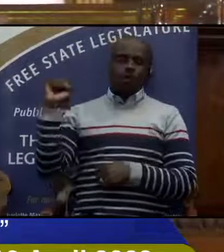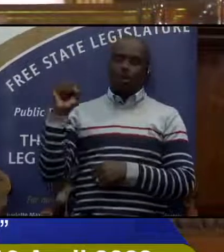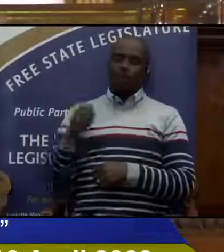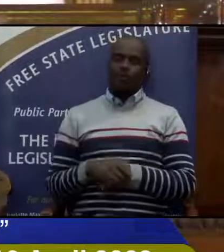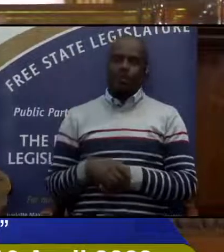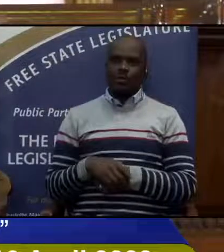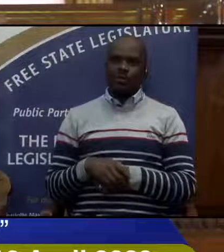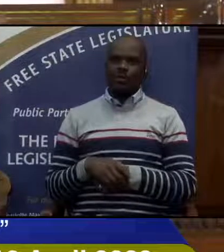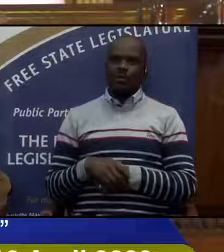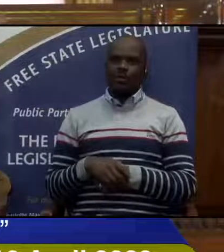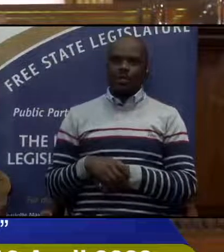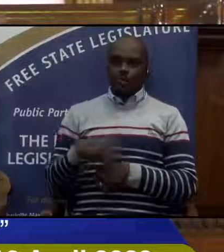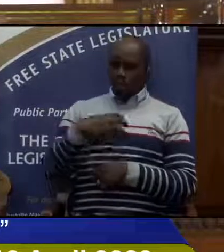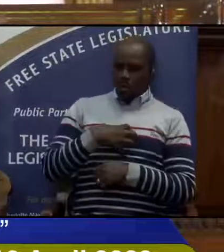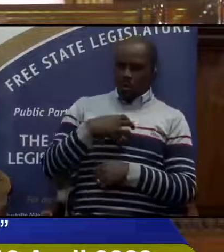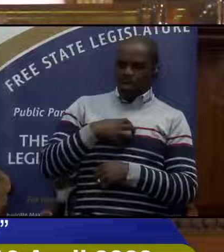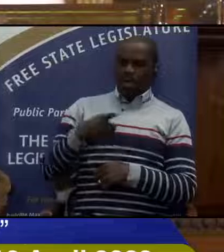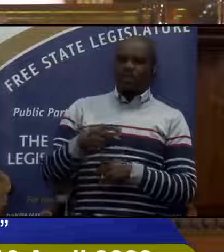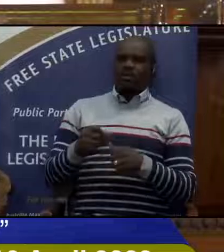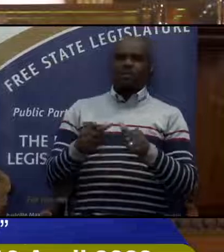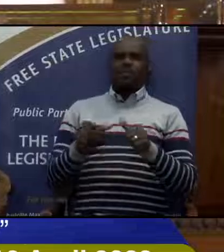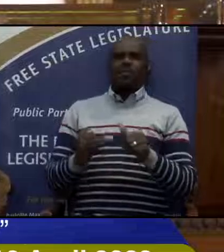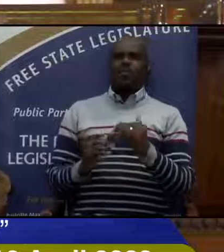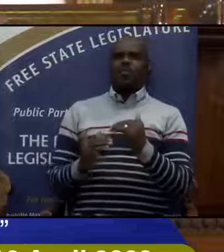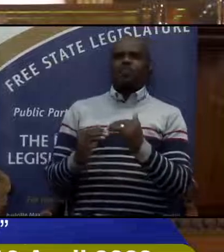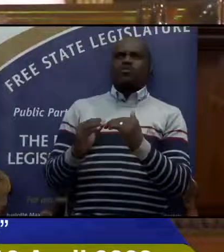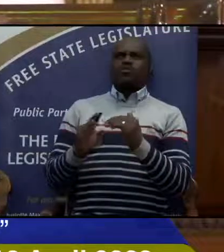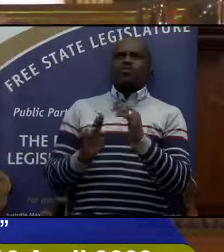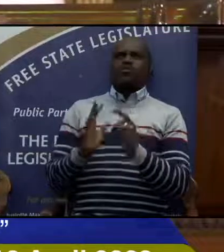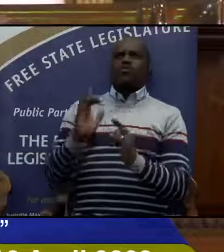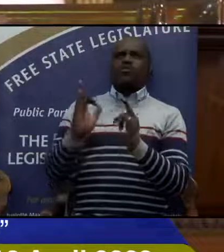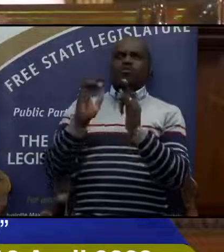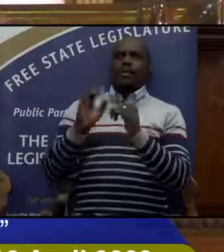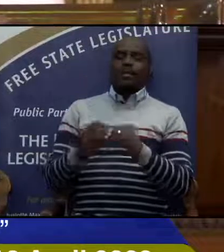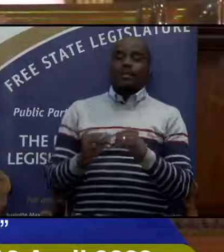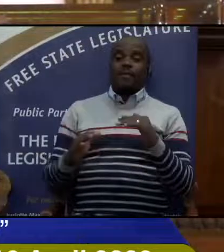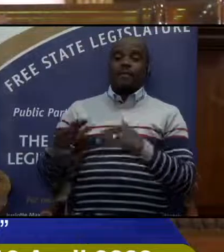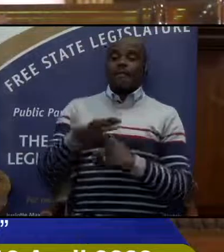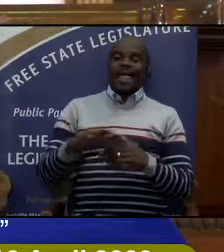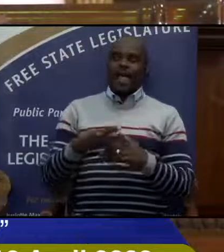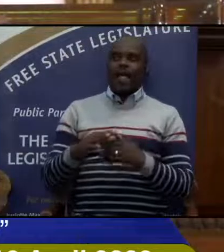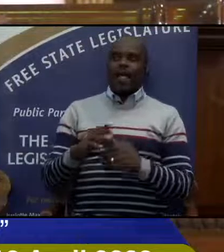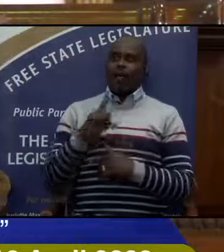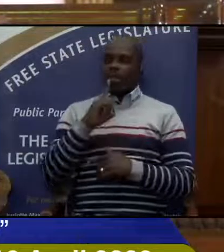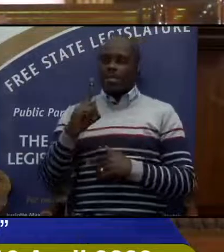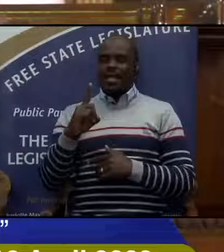has increased. Their attitude does not say, we are sorry,